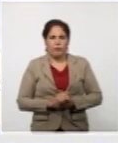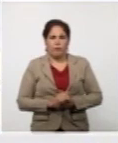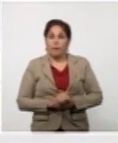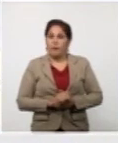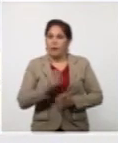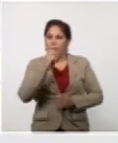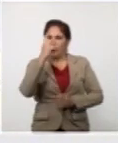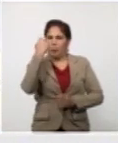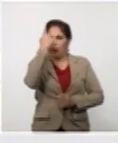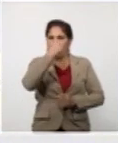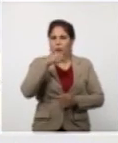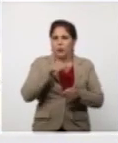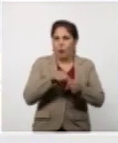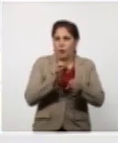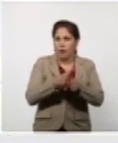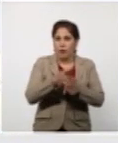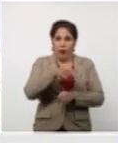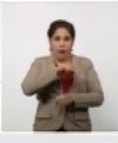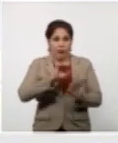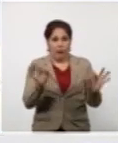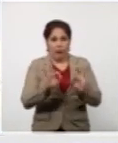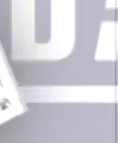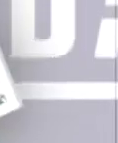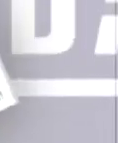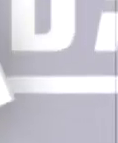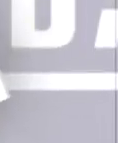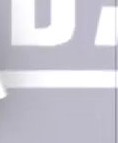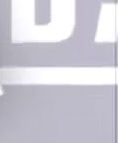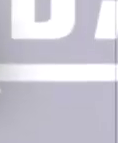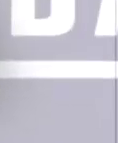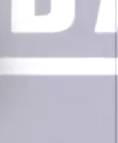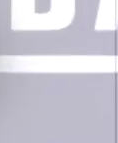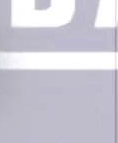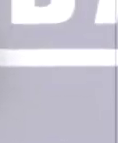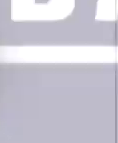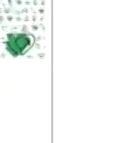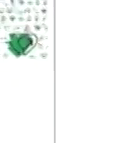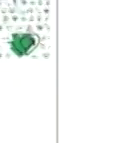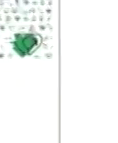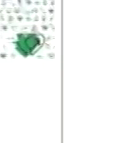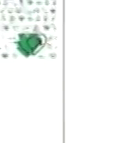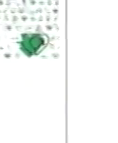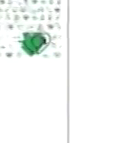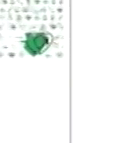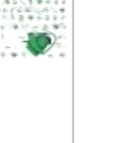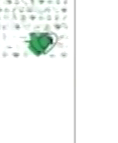detection of the disease.